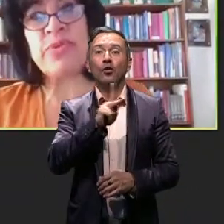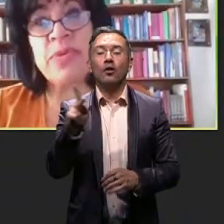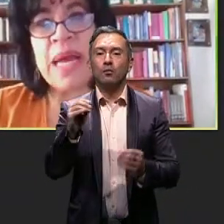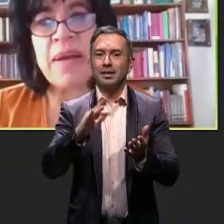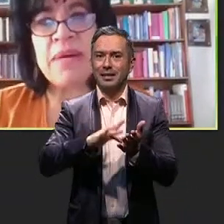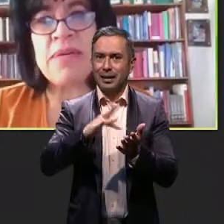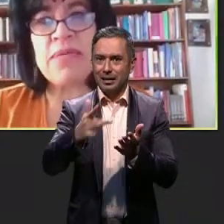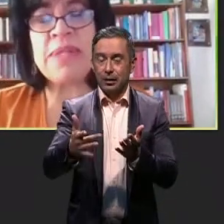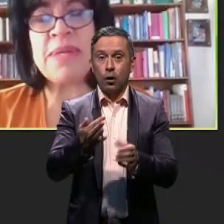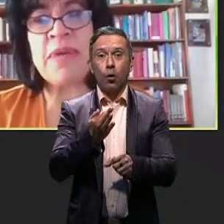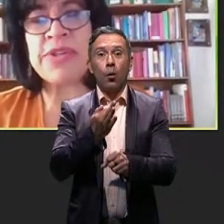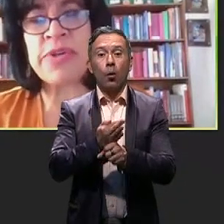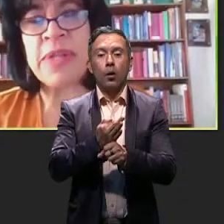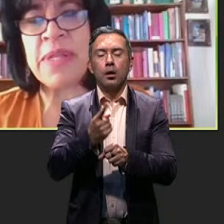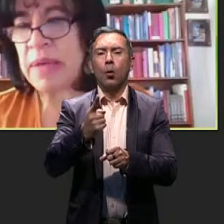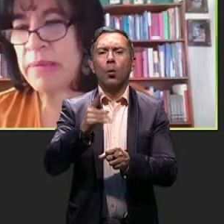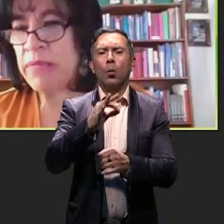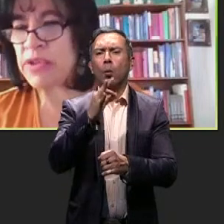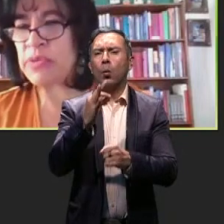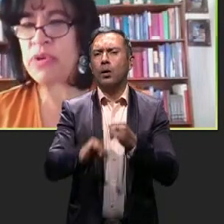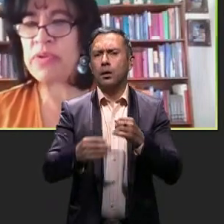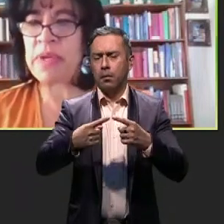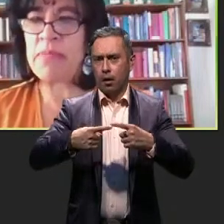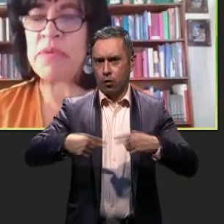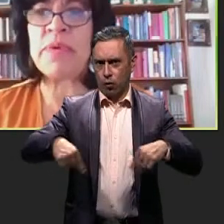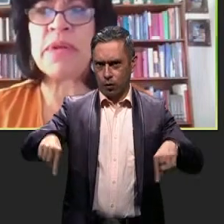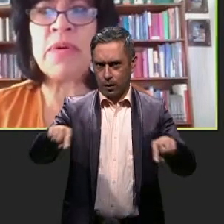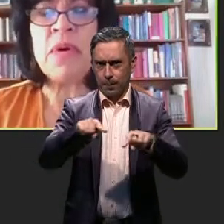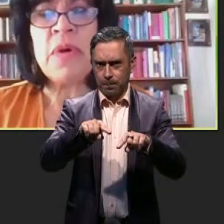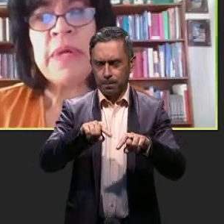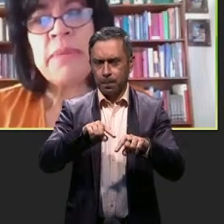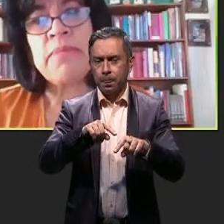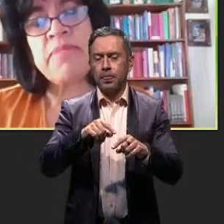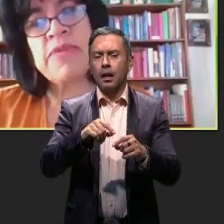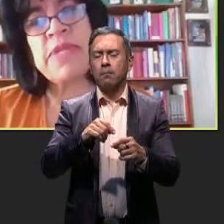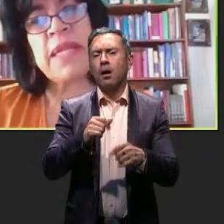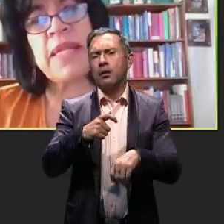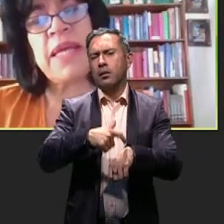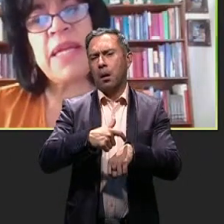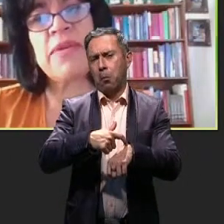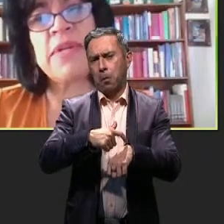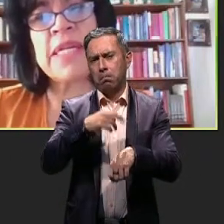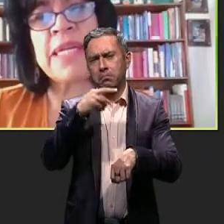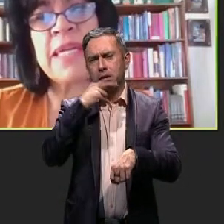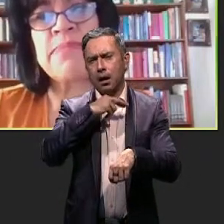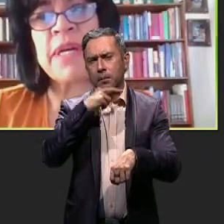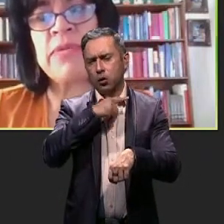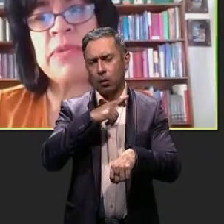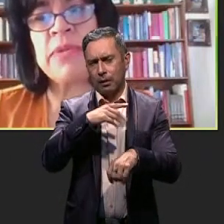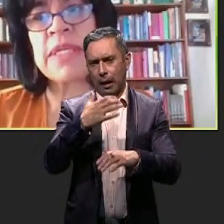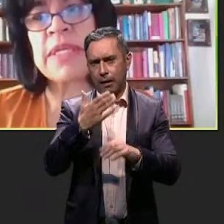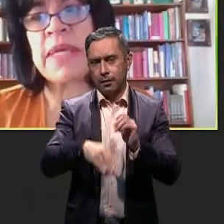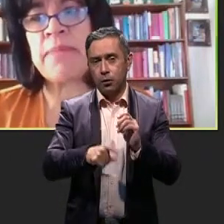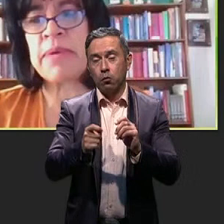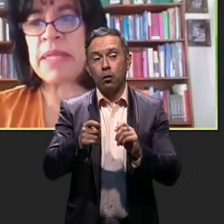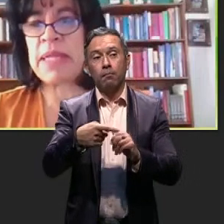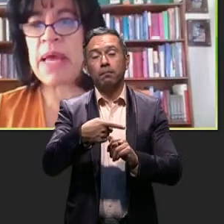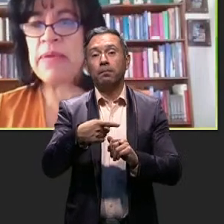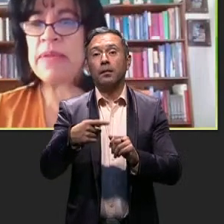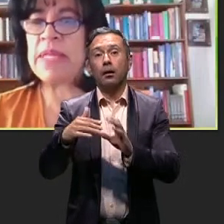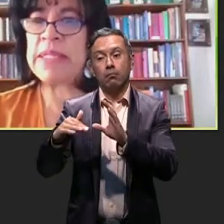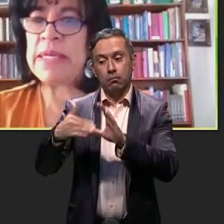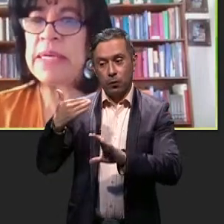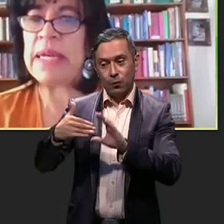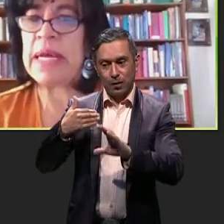Thank you very much to all of you. And we have a last round. We have very few time, but we are going to address